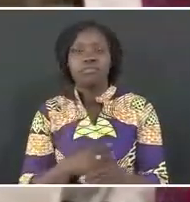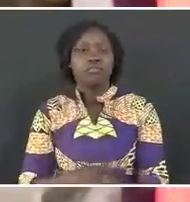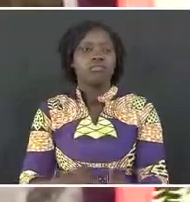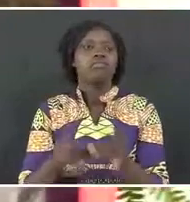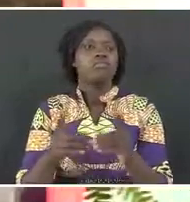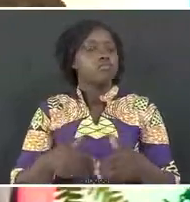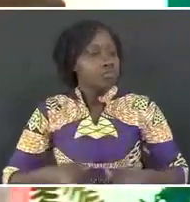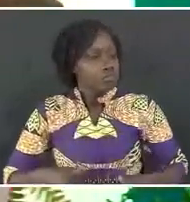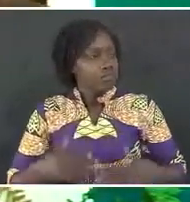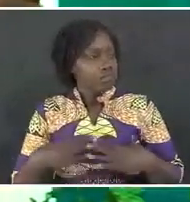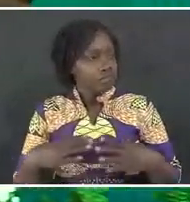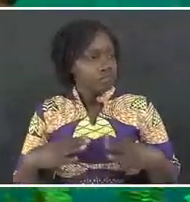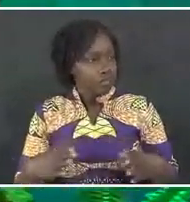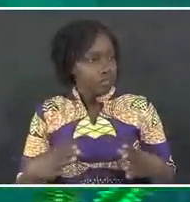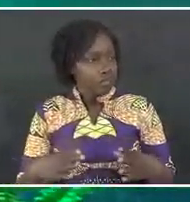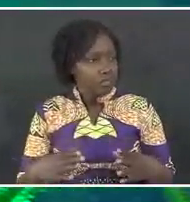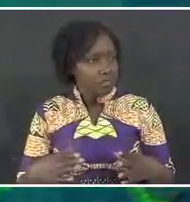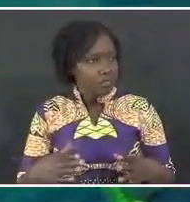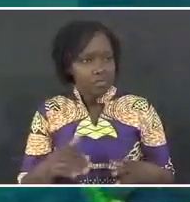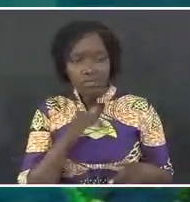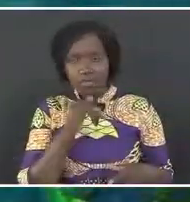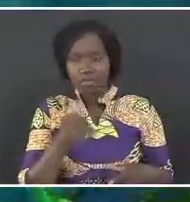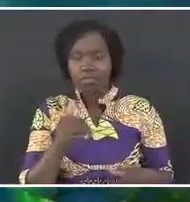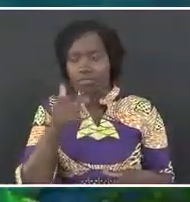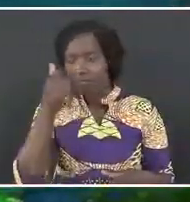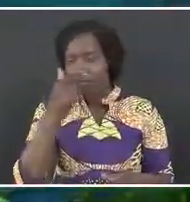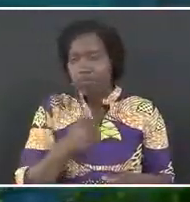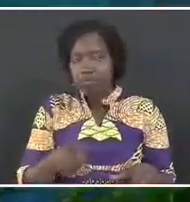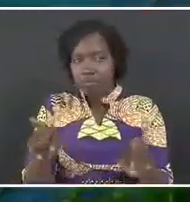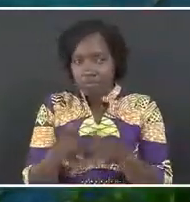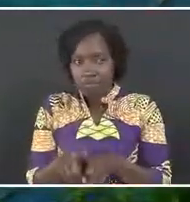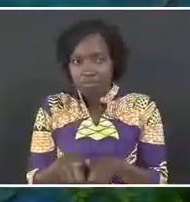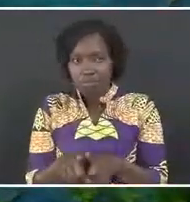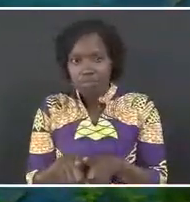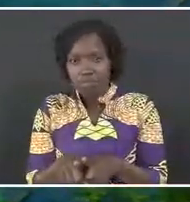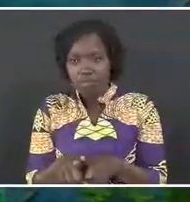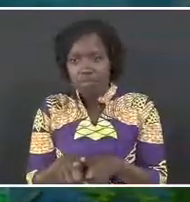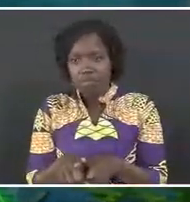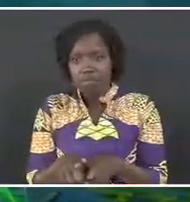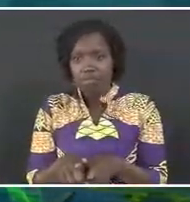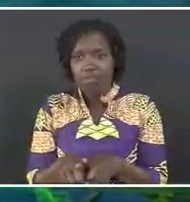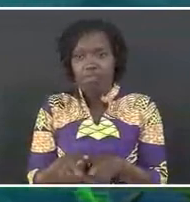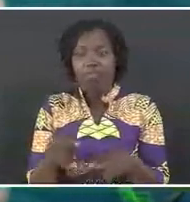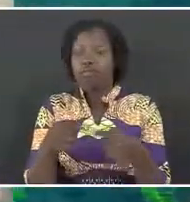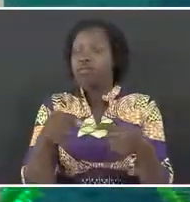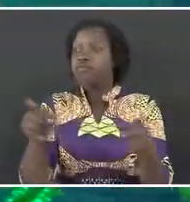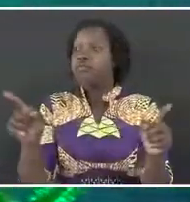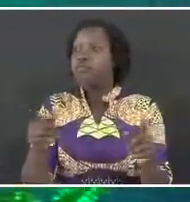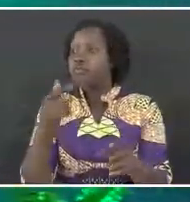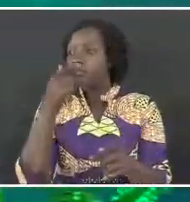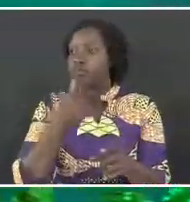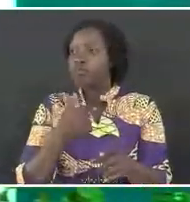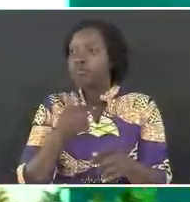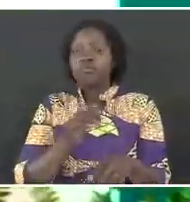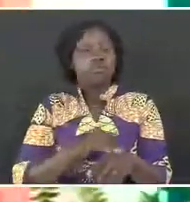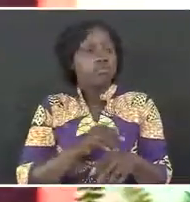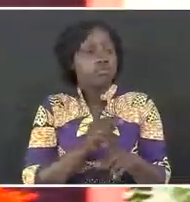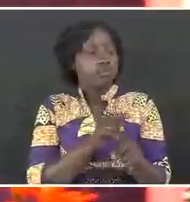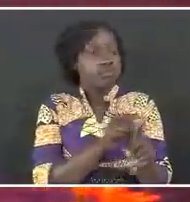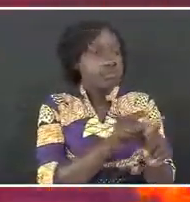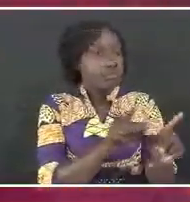who were young people. They were not our age. They were your age. Young people, I'm calling upon